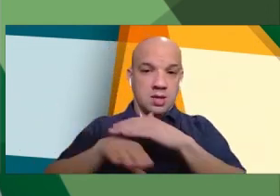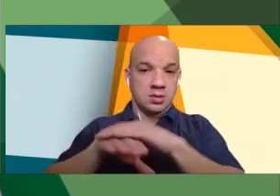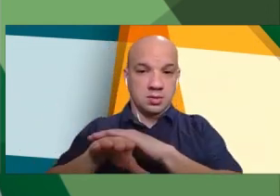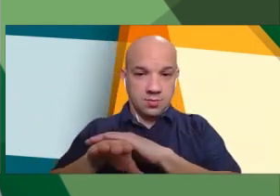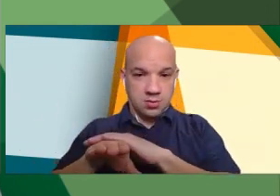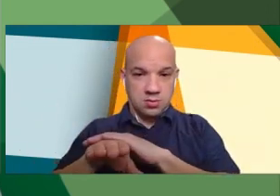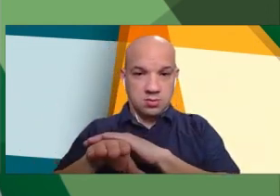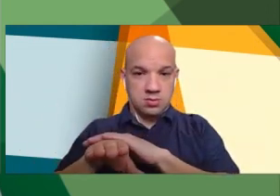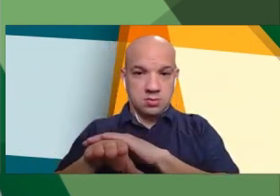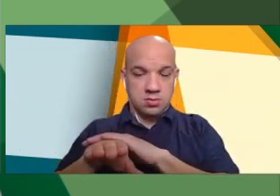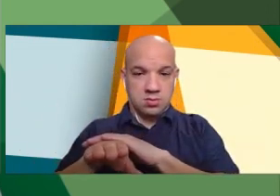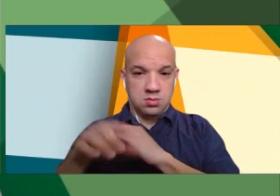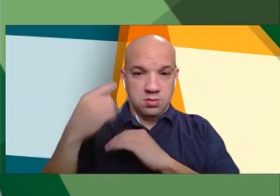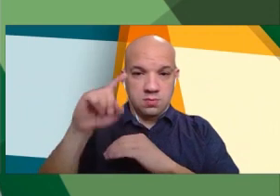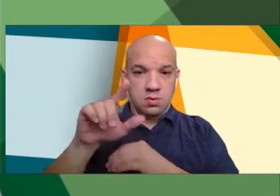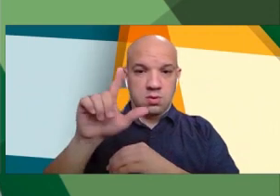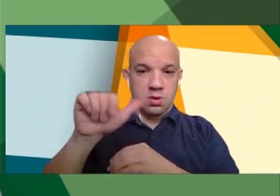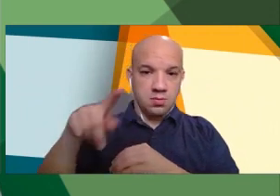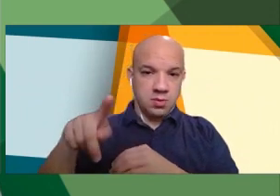accessible for LAP persons.